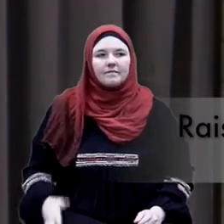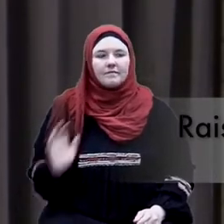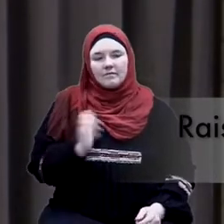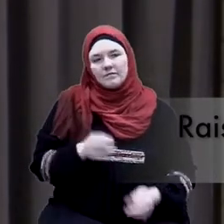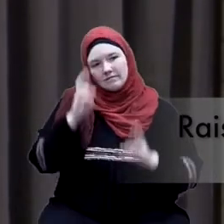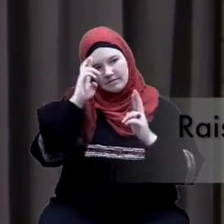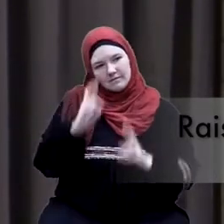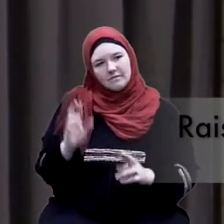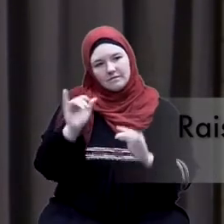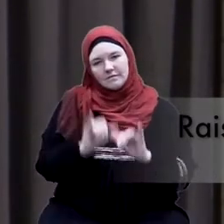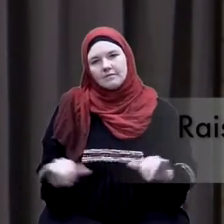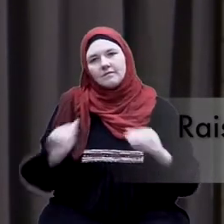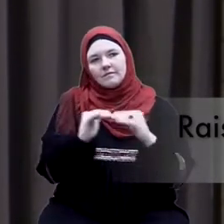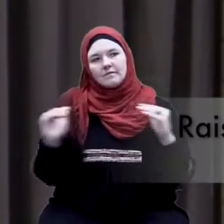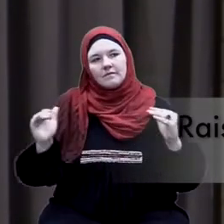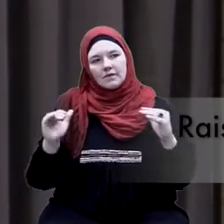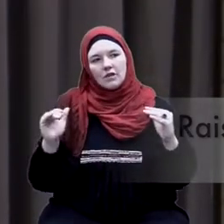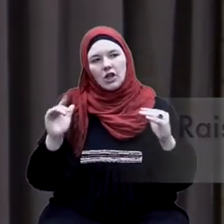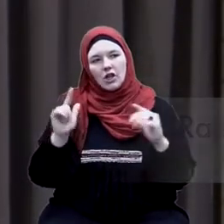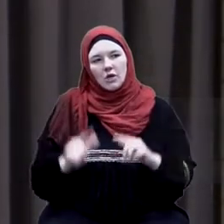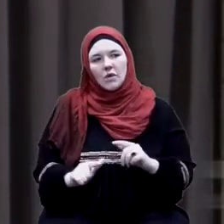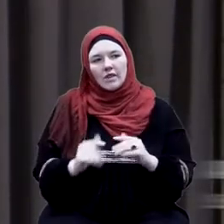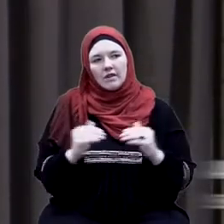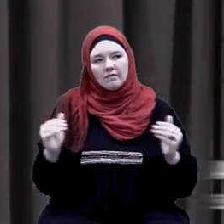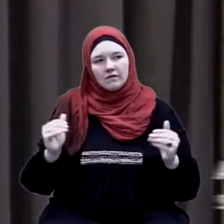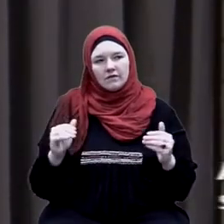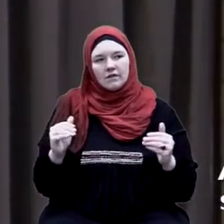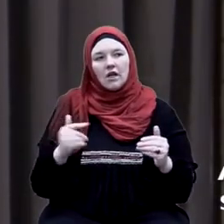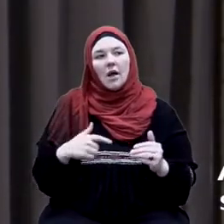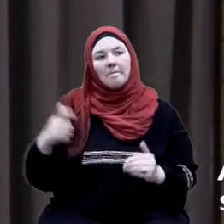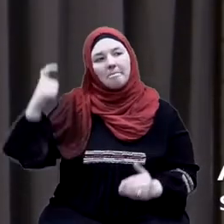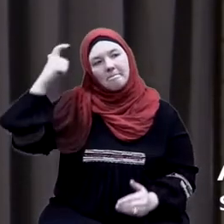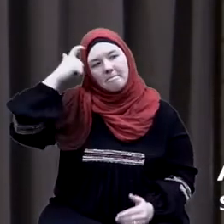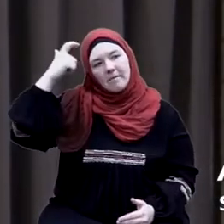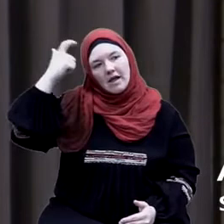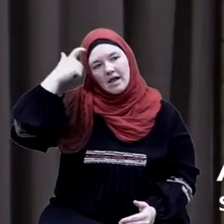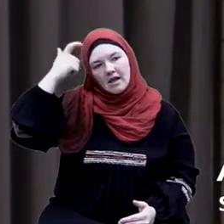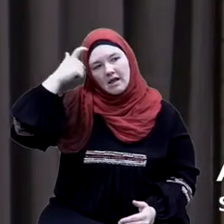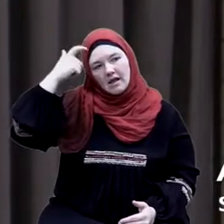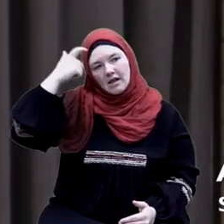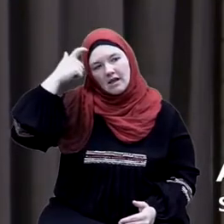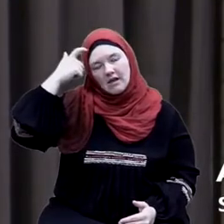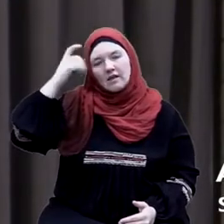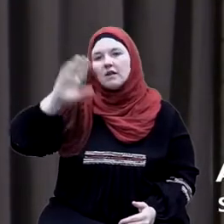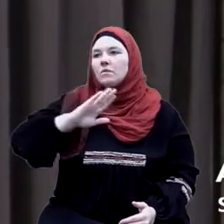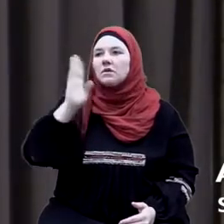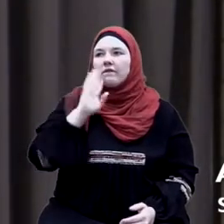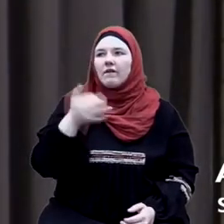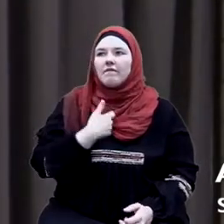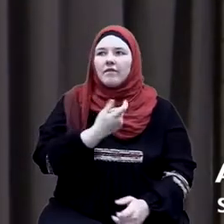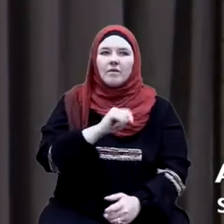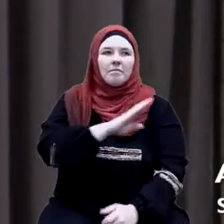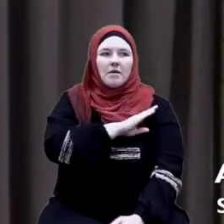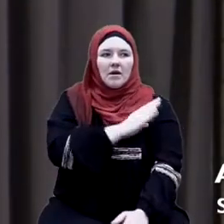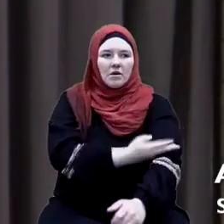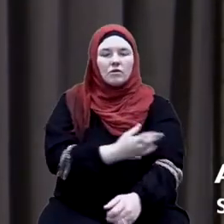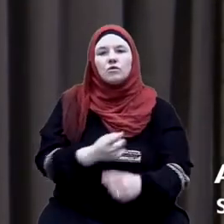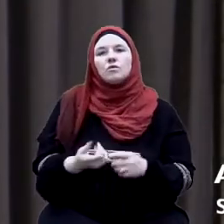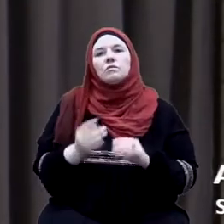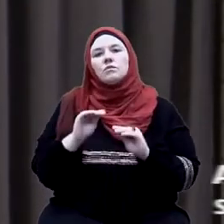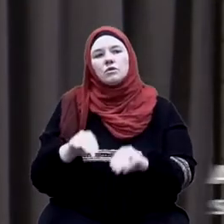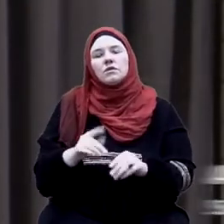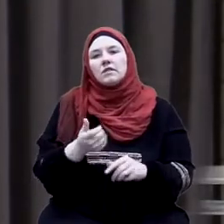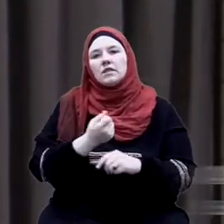Our might will always be in a low level. we will never have the power to push